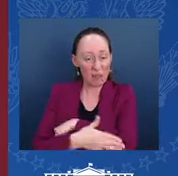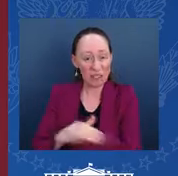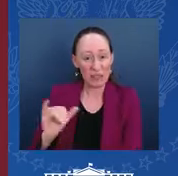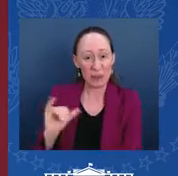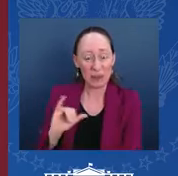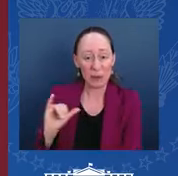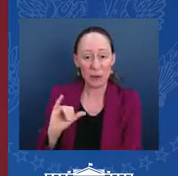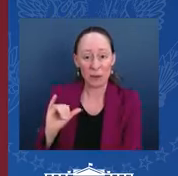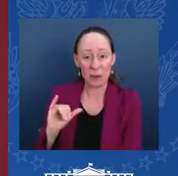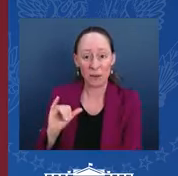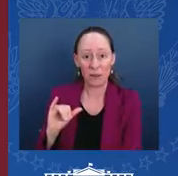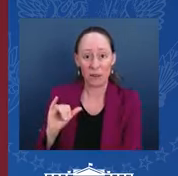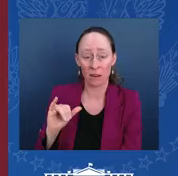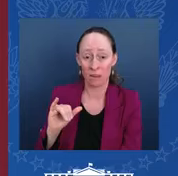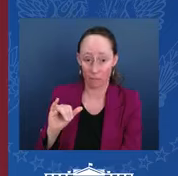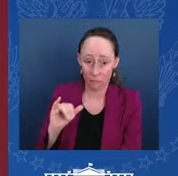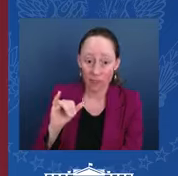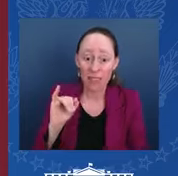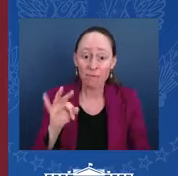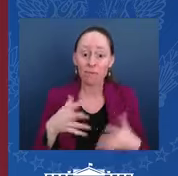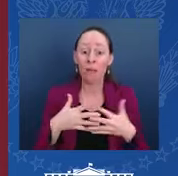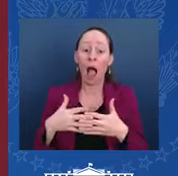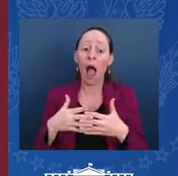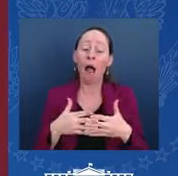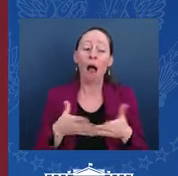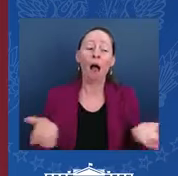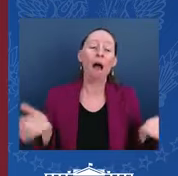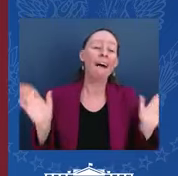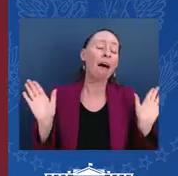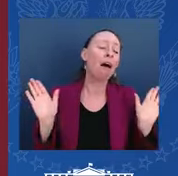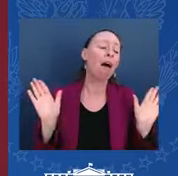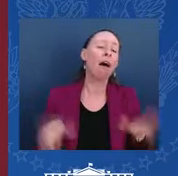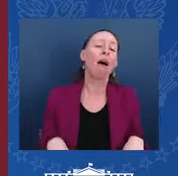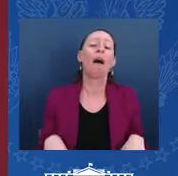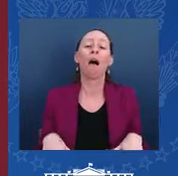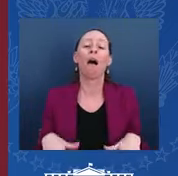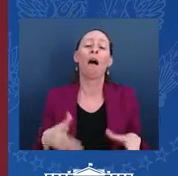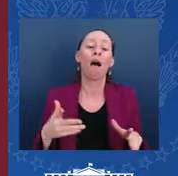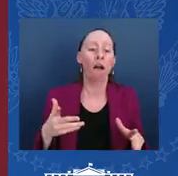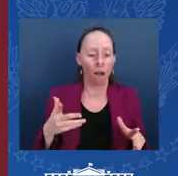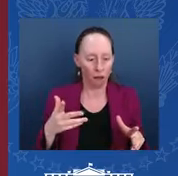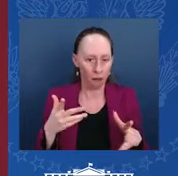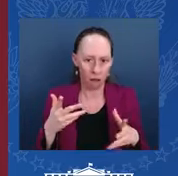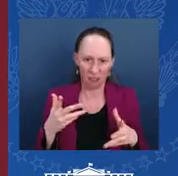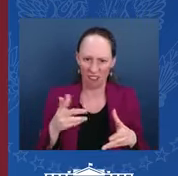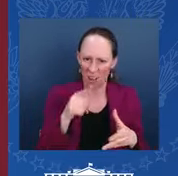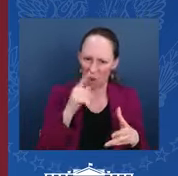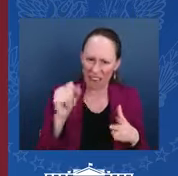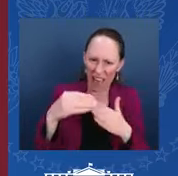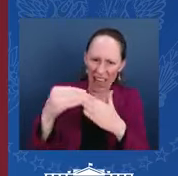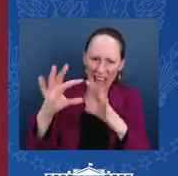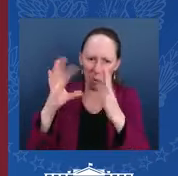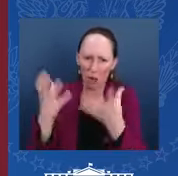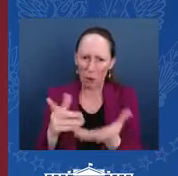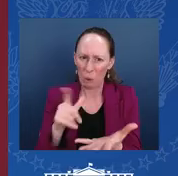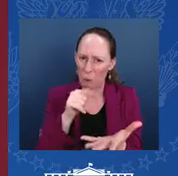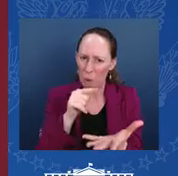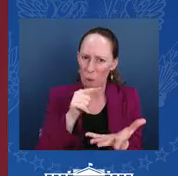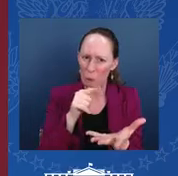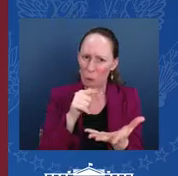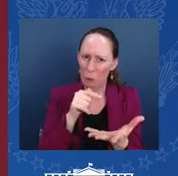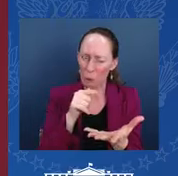Who? Name me a country. And we're doing it without expending American blood by having